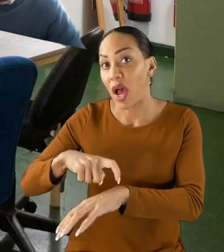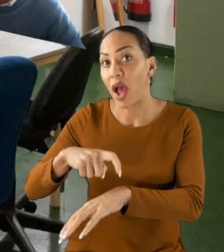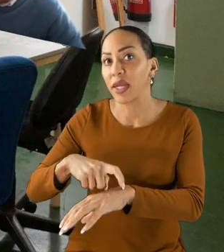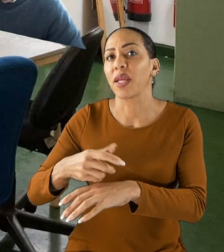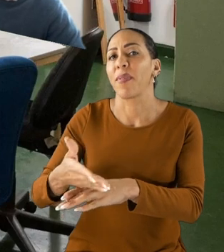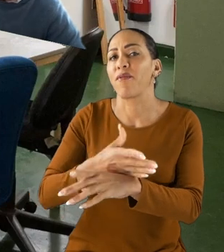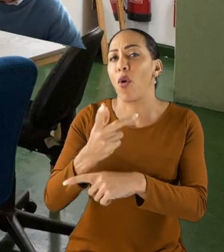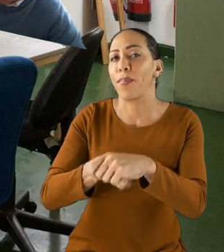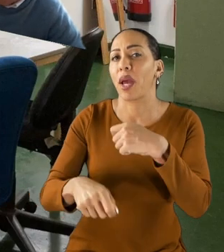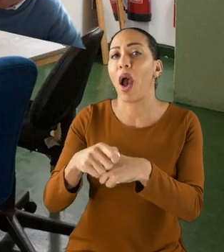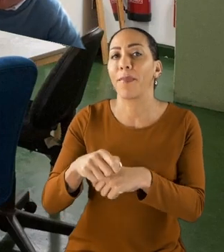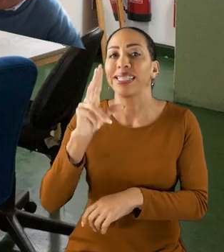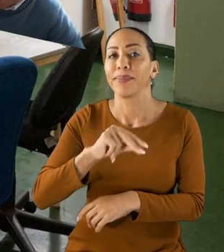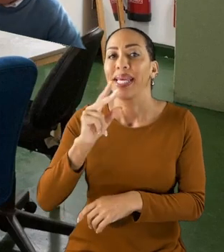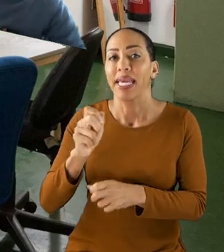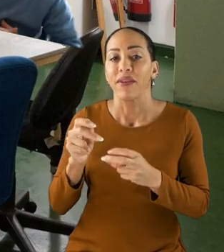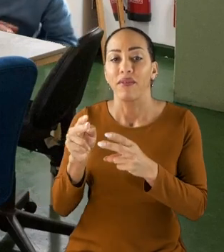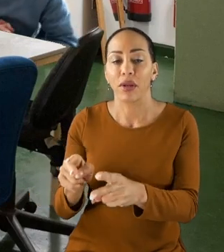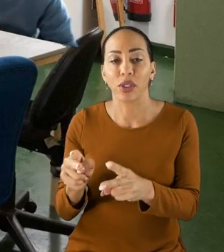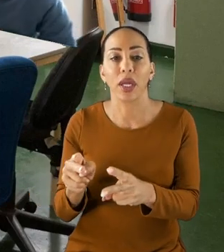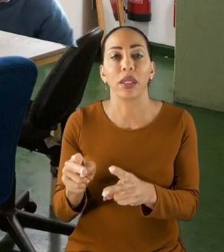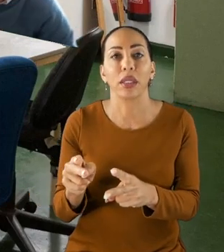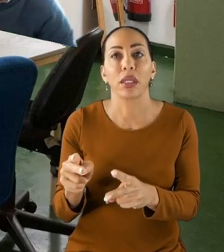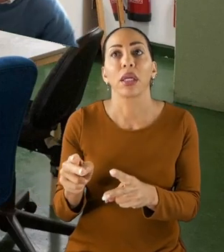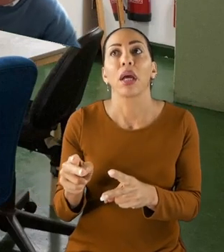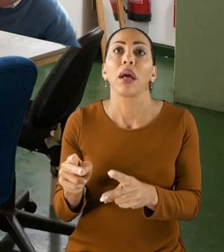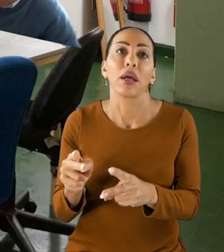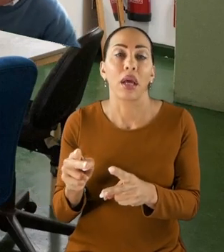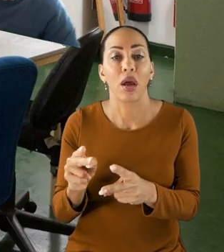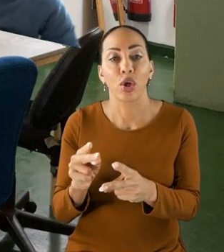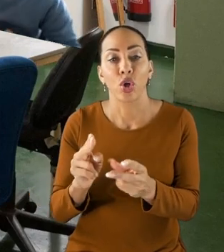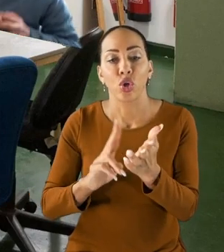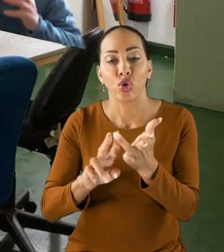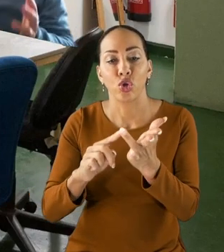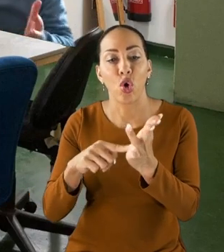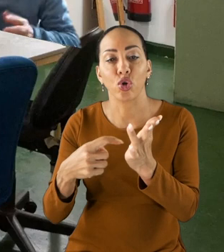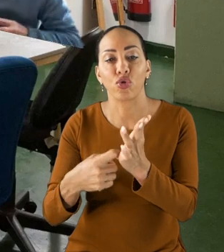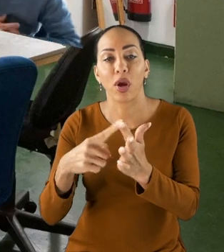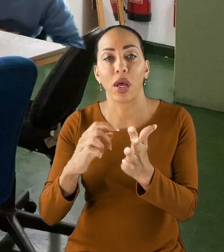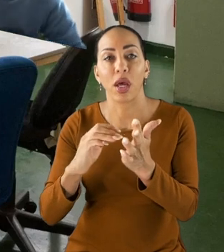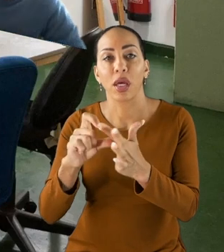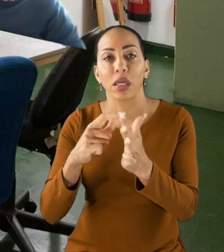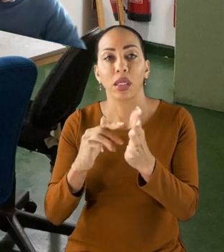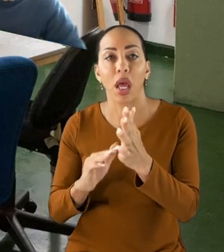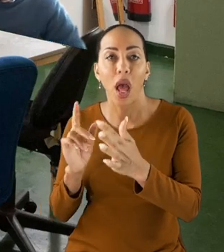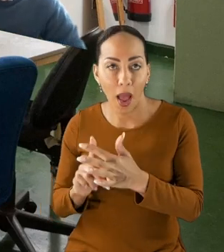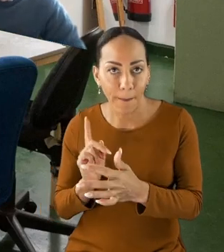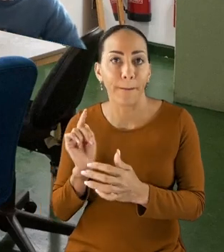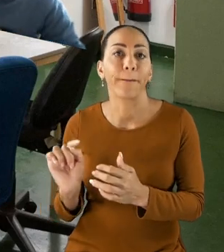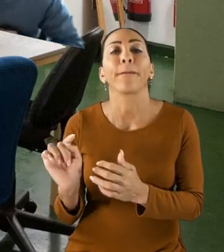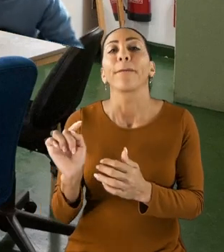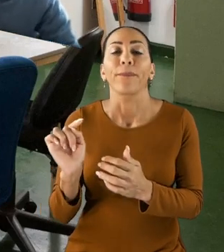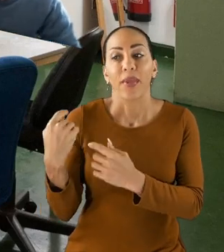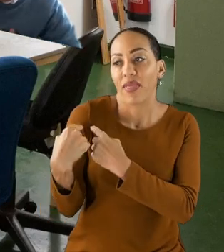speaking, The Hunchback of Notre Dame again, and some actors specialized in playing disabled parts. They